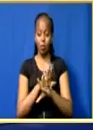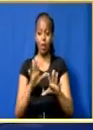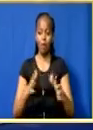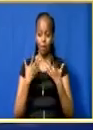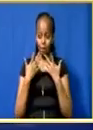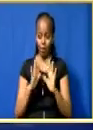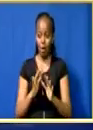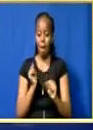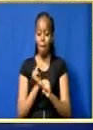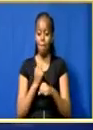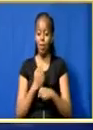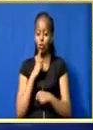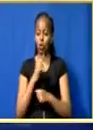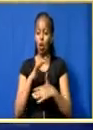Now.